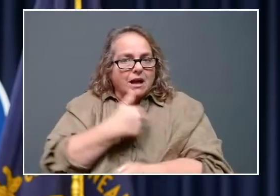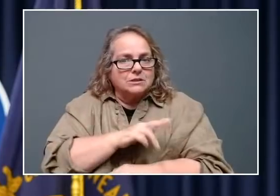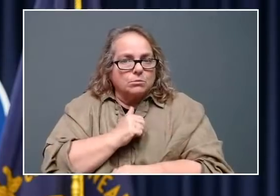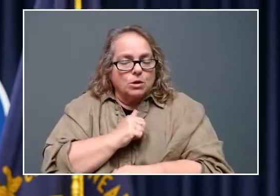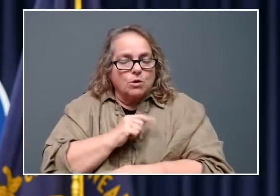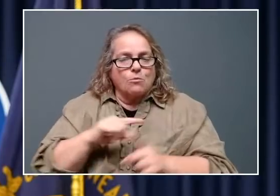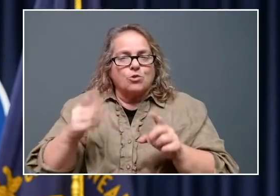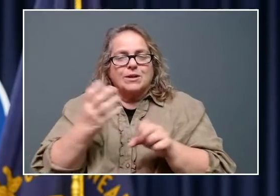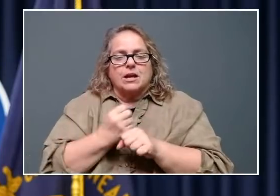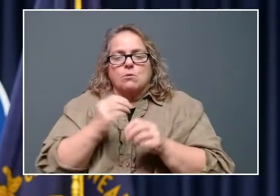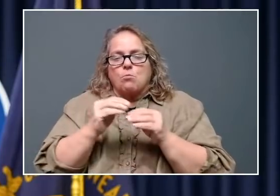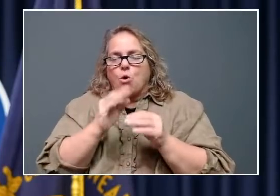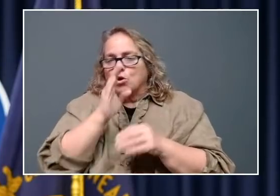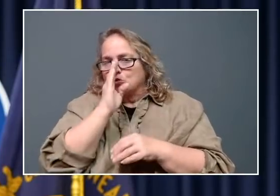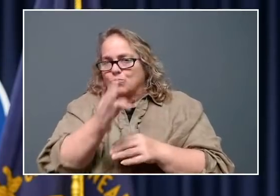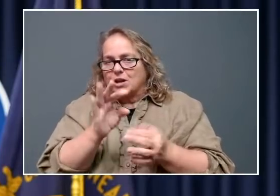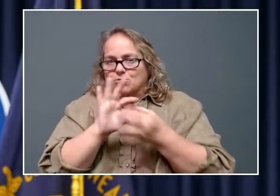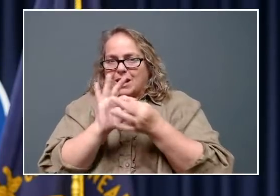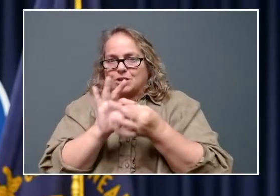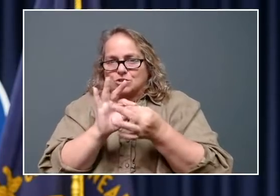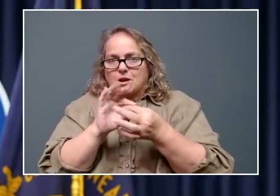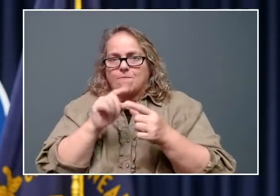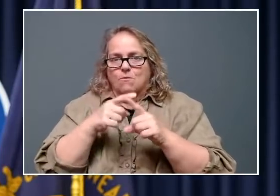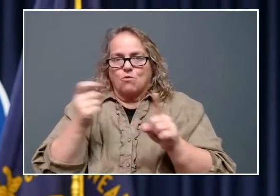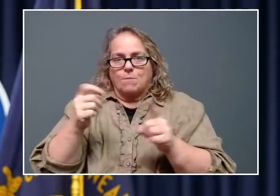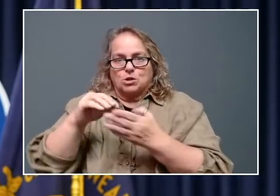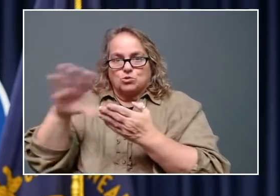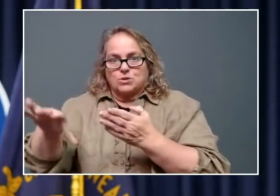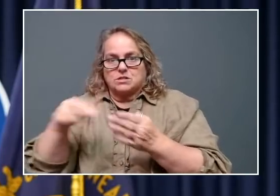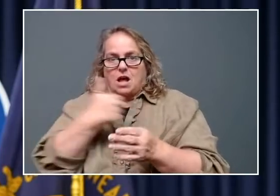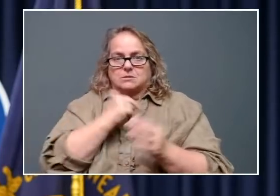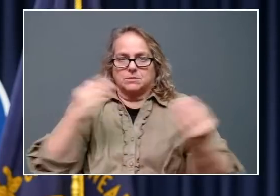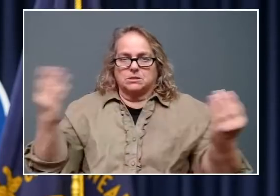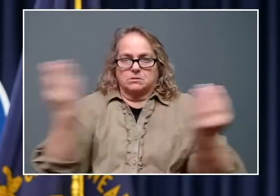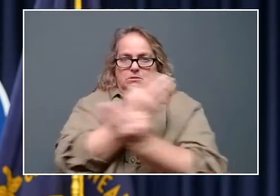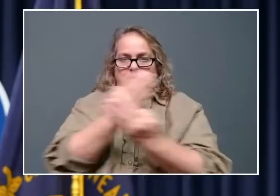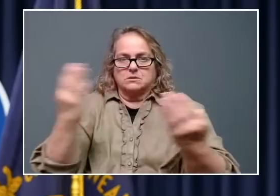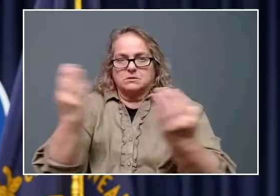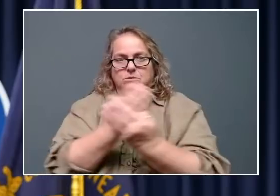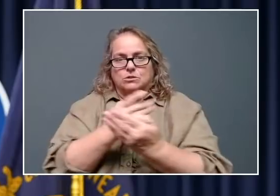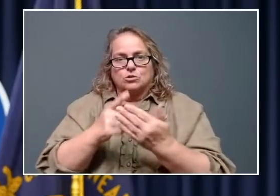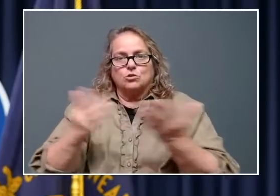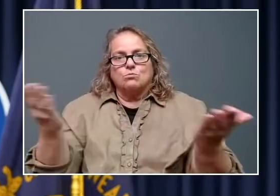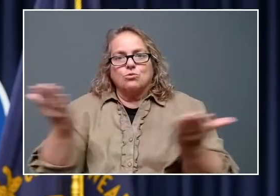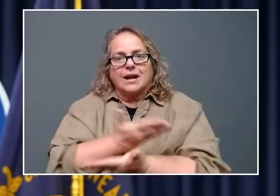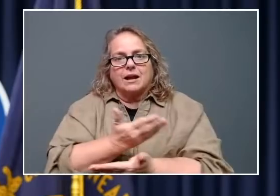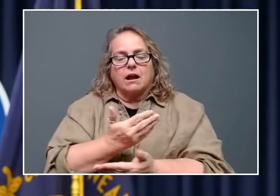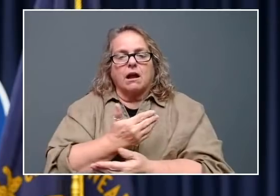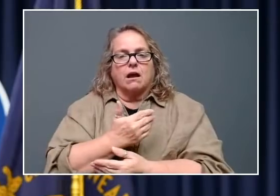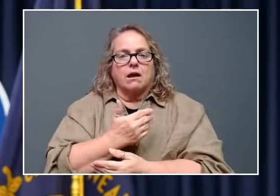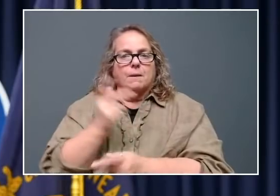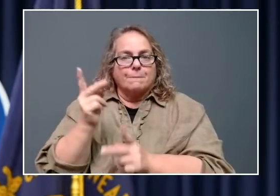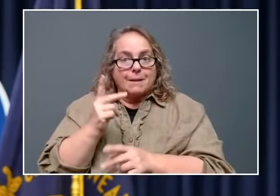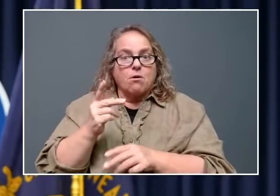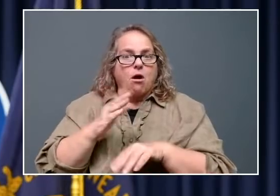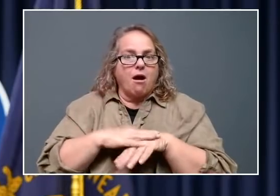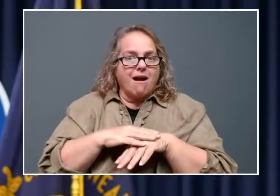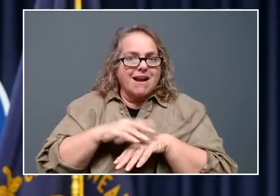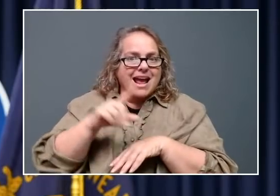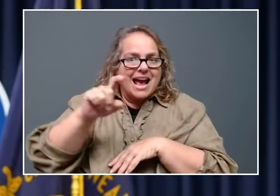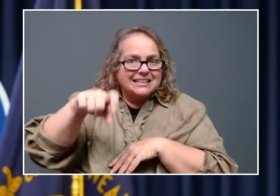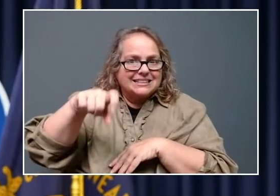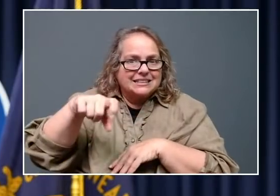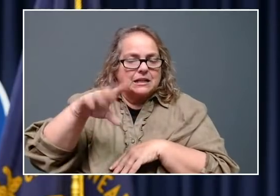direct relationship there so that they can bring in people on an as needed basis. Lessons